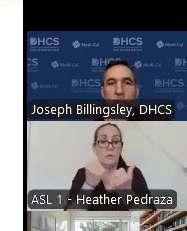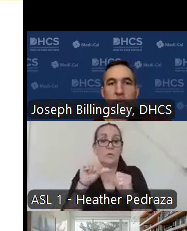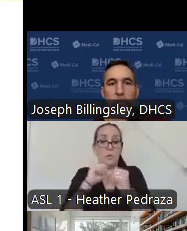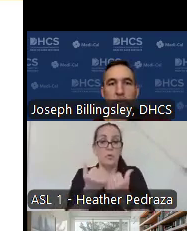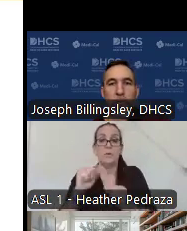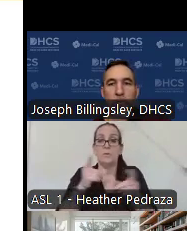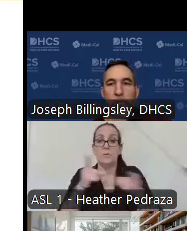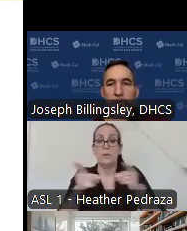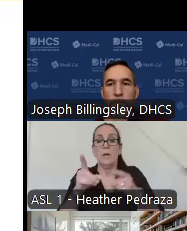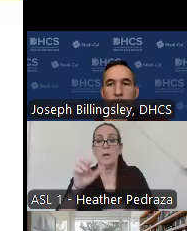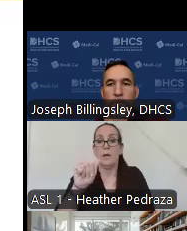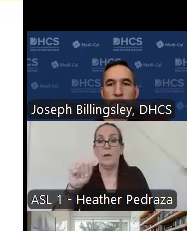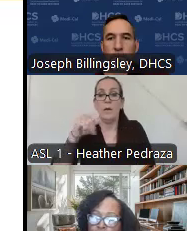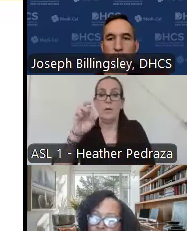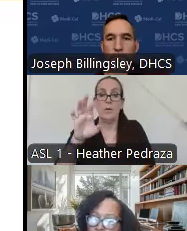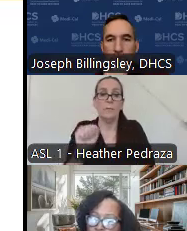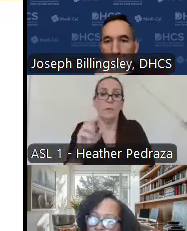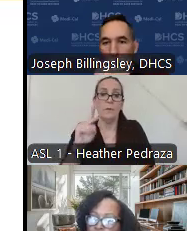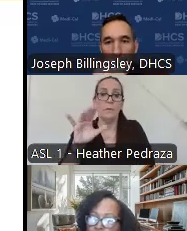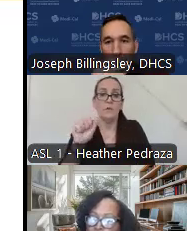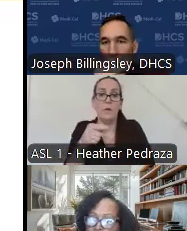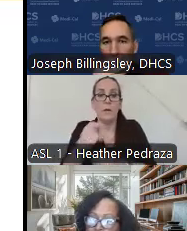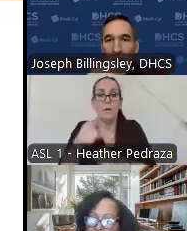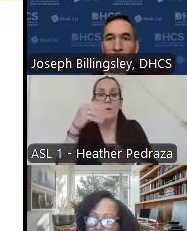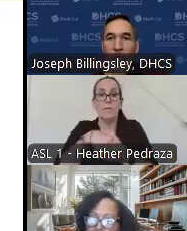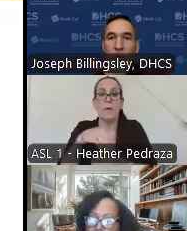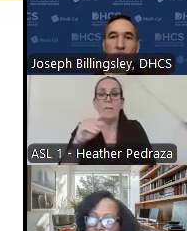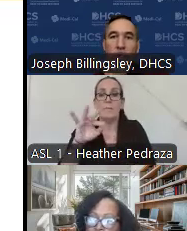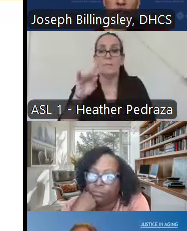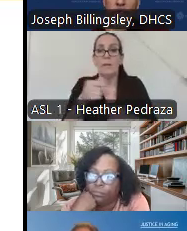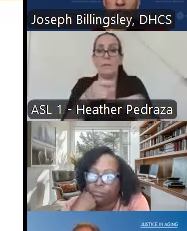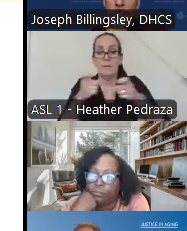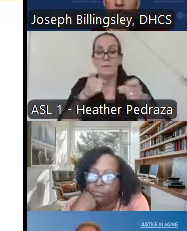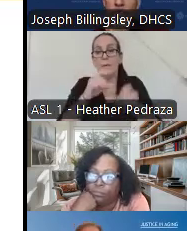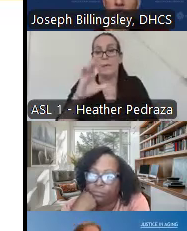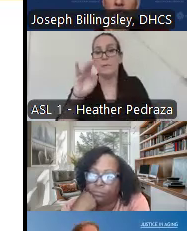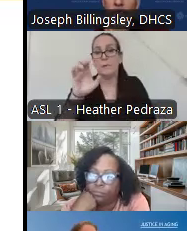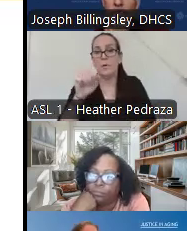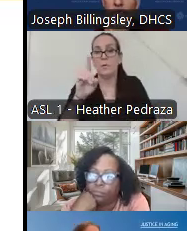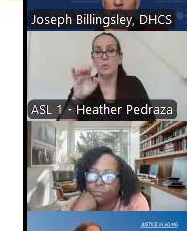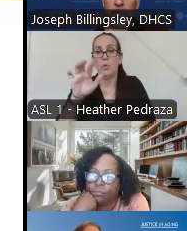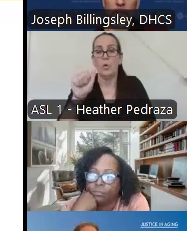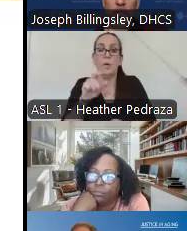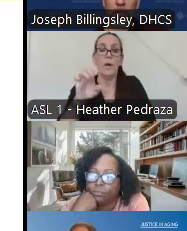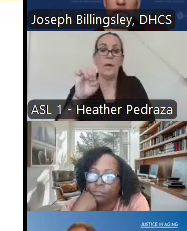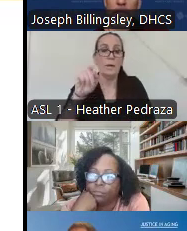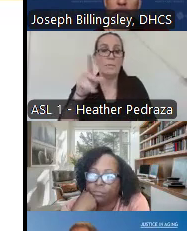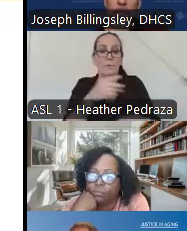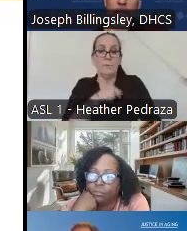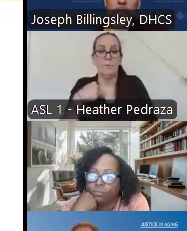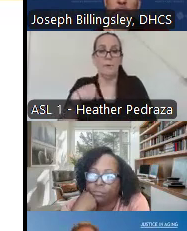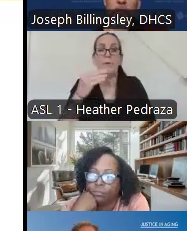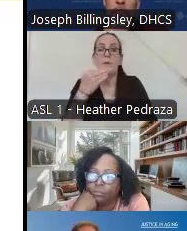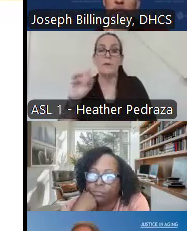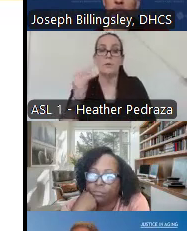Joanna Glum is a family caregiver and also a managed care member. So thank you all for preparing your remarks here.